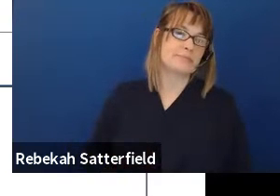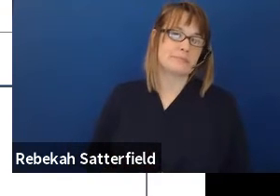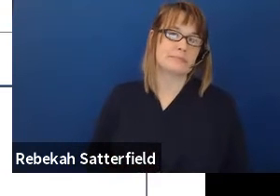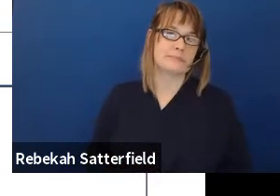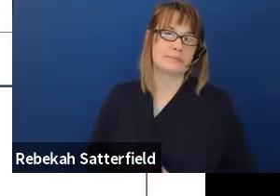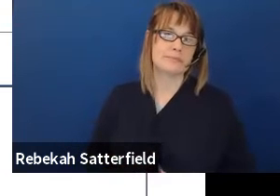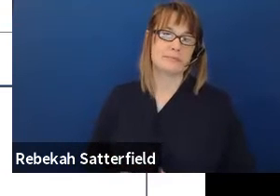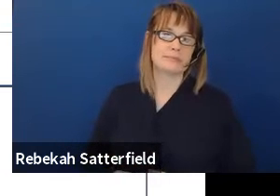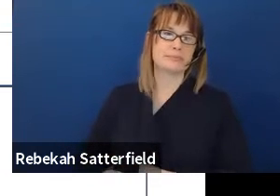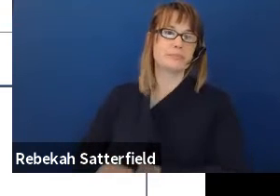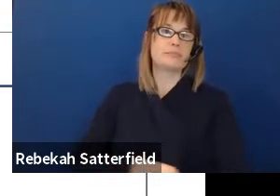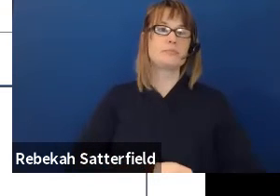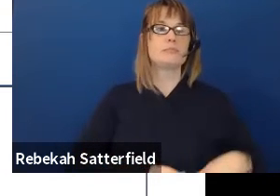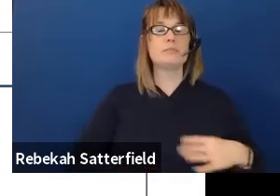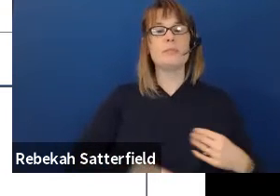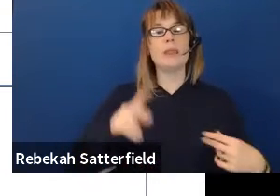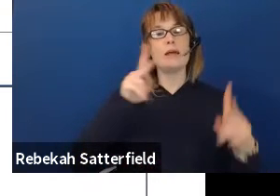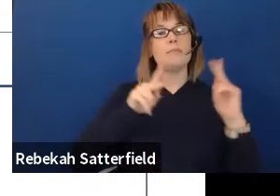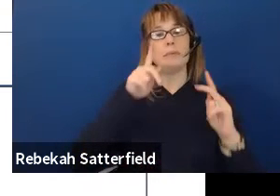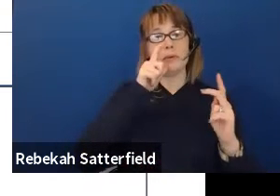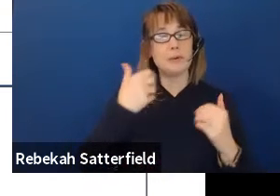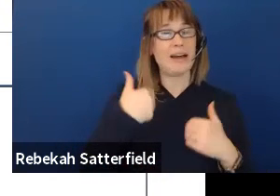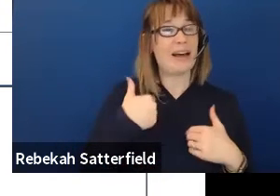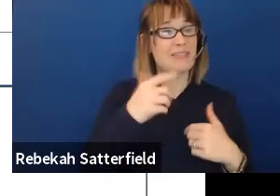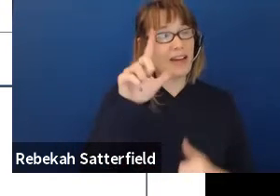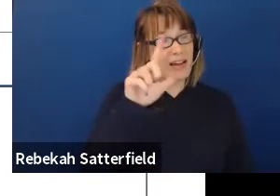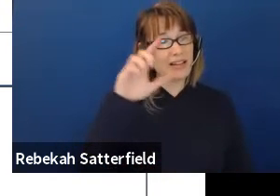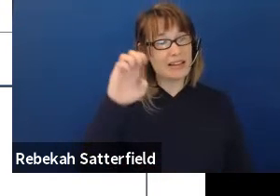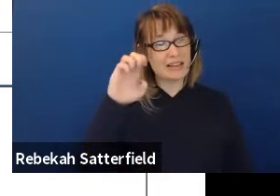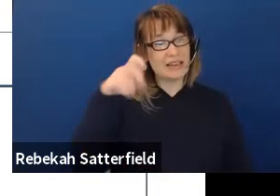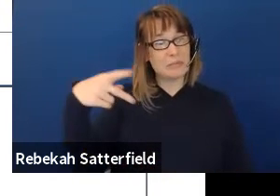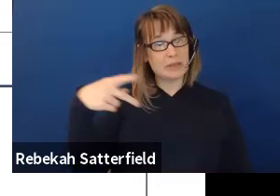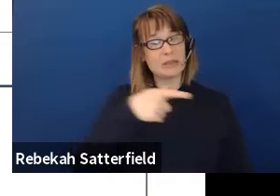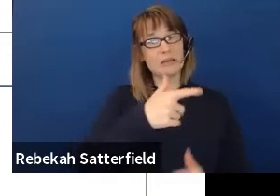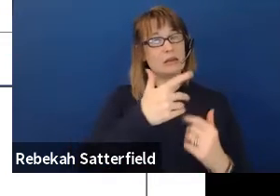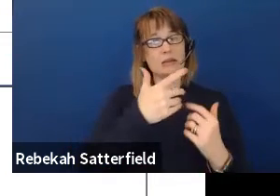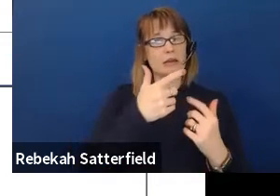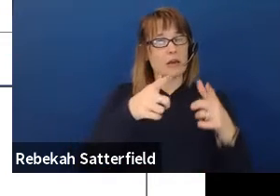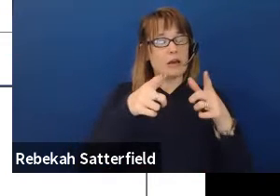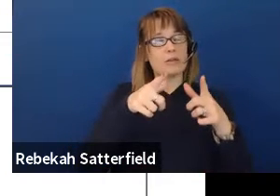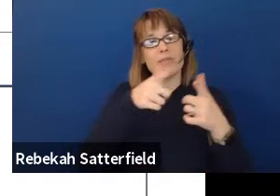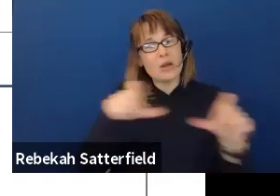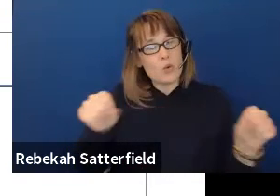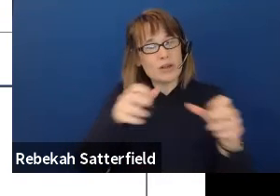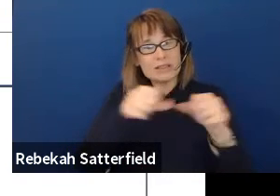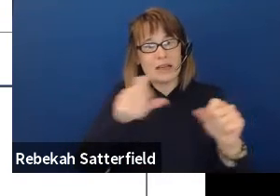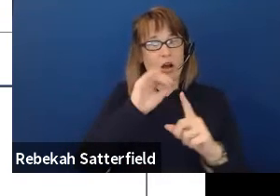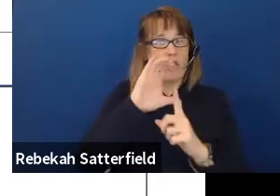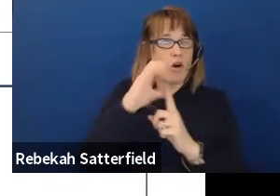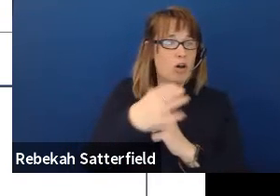where this leads us is for patients with limited English proficiency, linguistic and cultural barriers can result